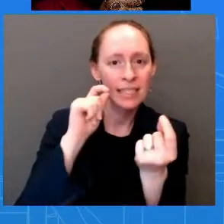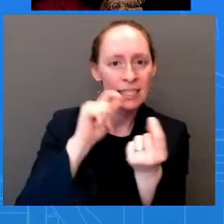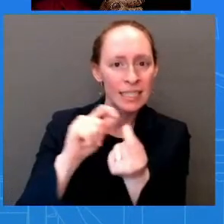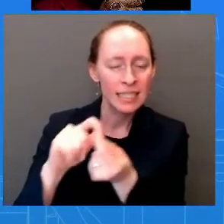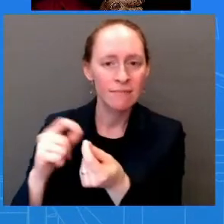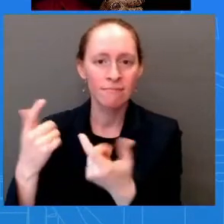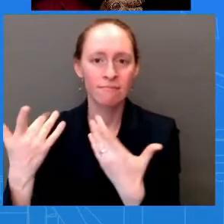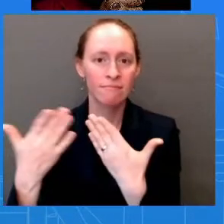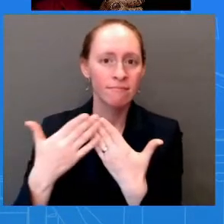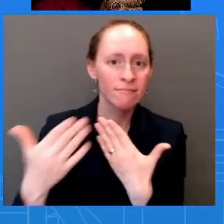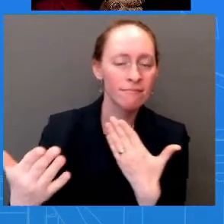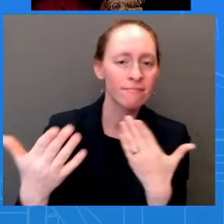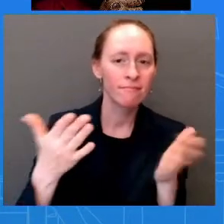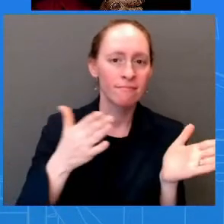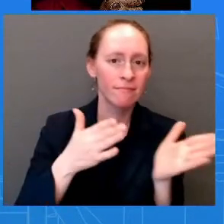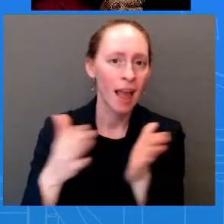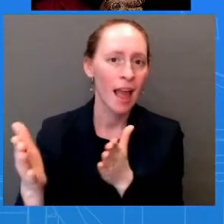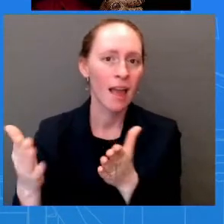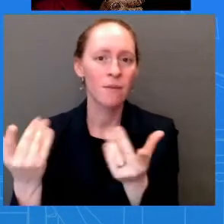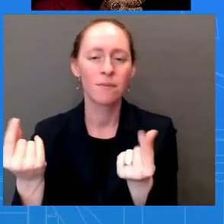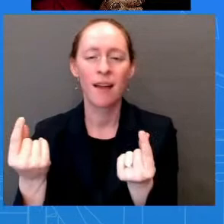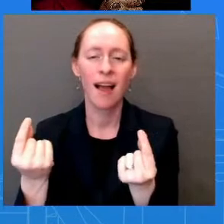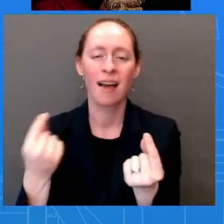have conversations with